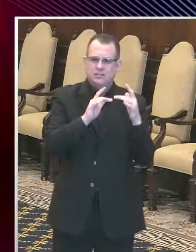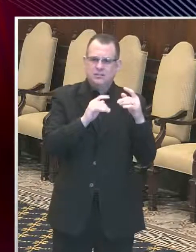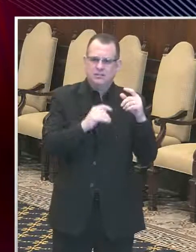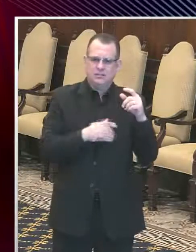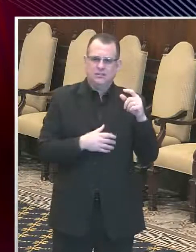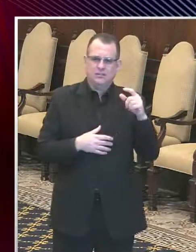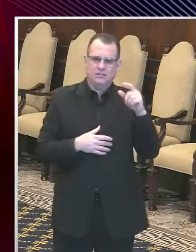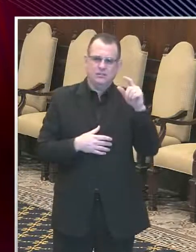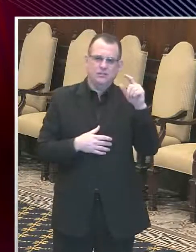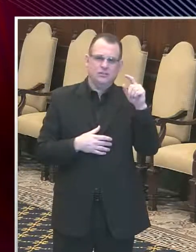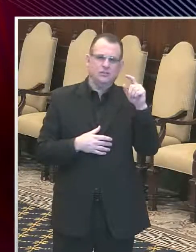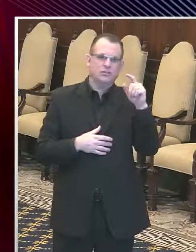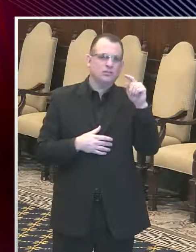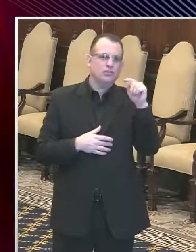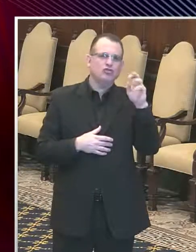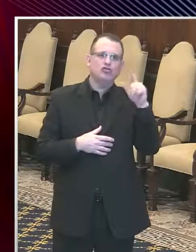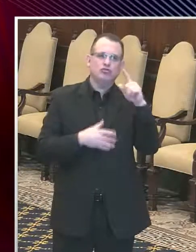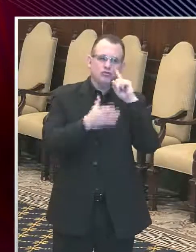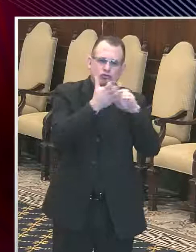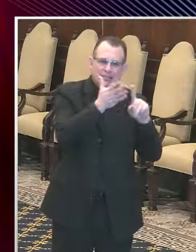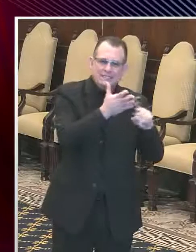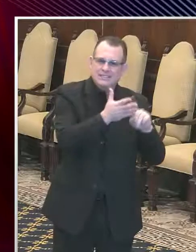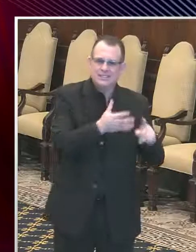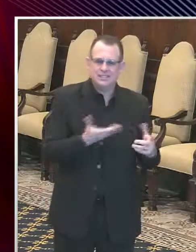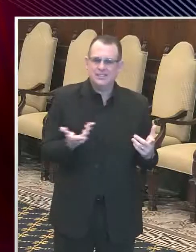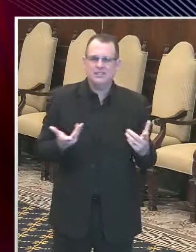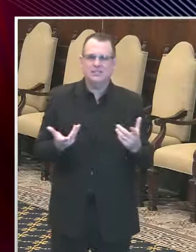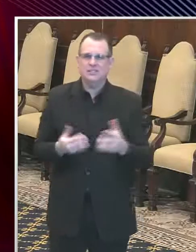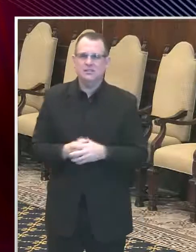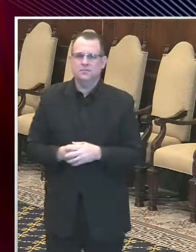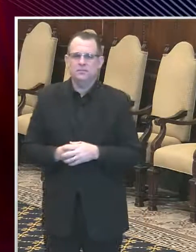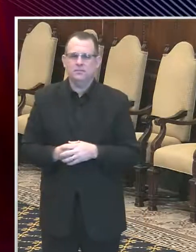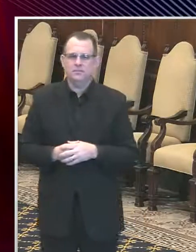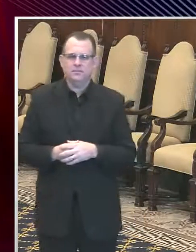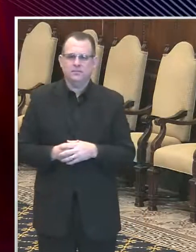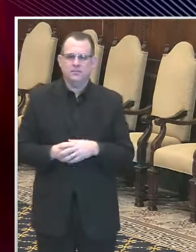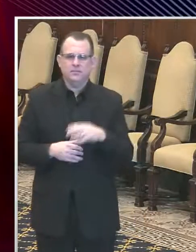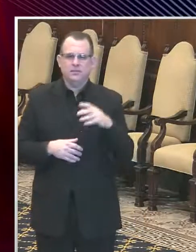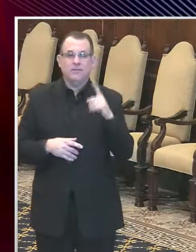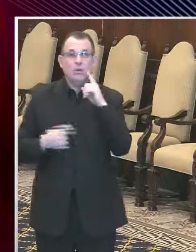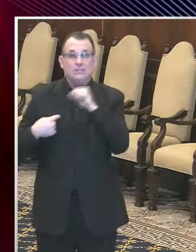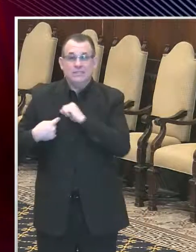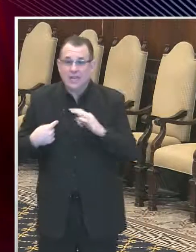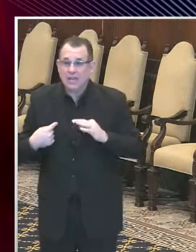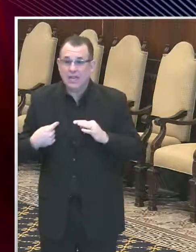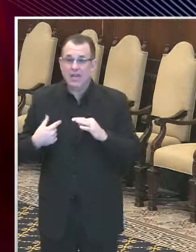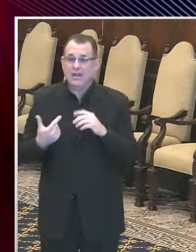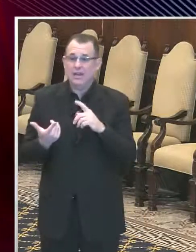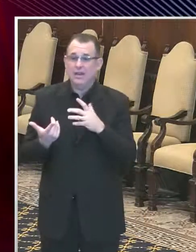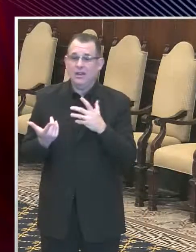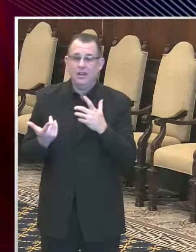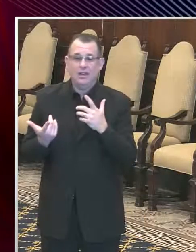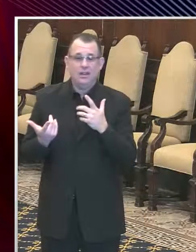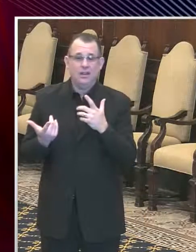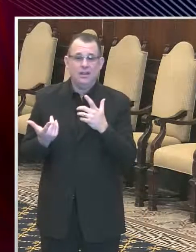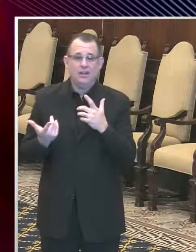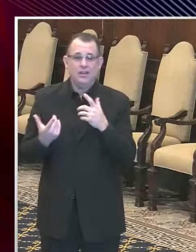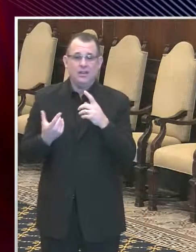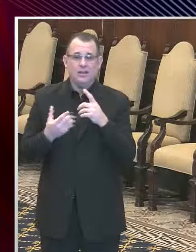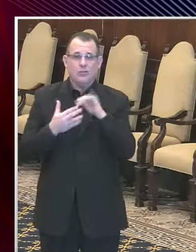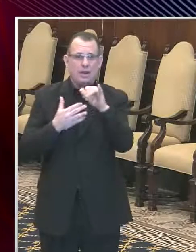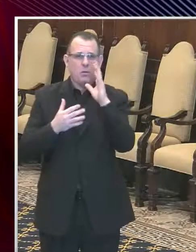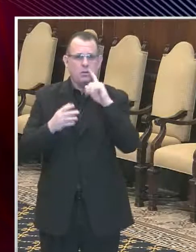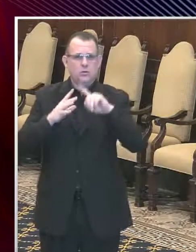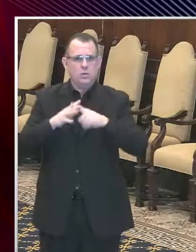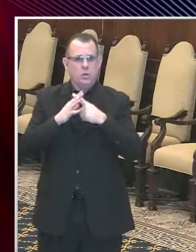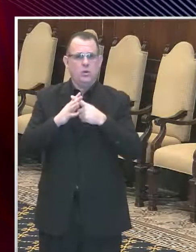looking to staff an effort as such, and at what point that would kick into gear, at